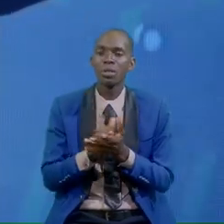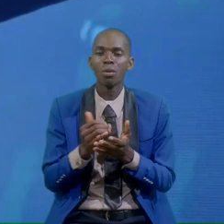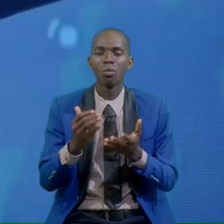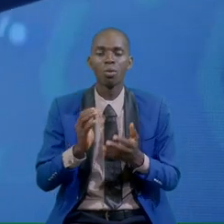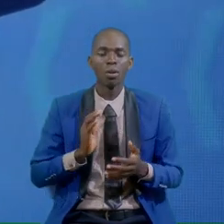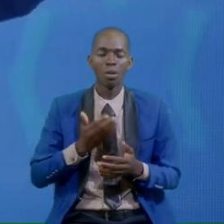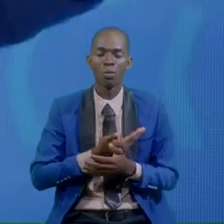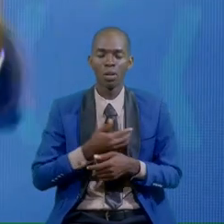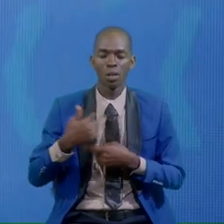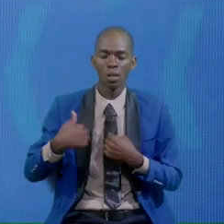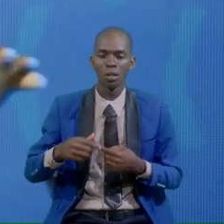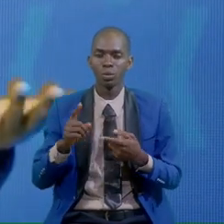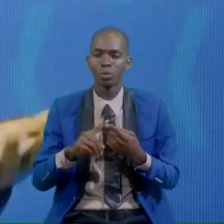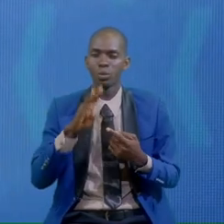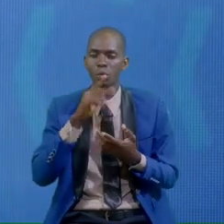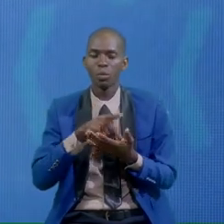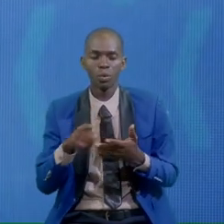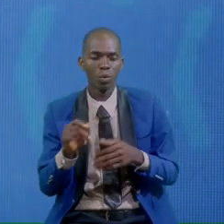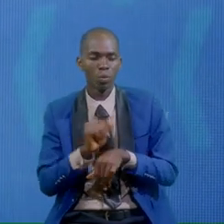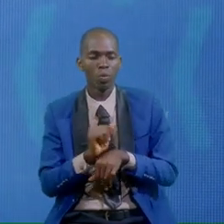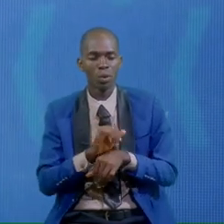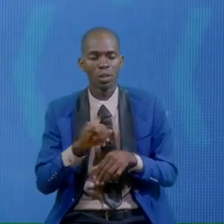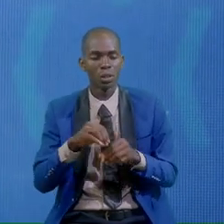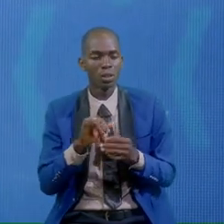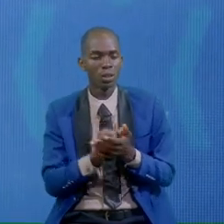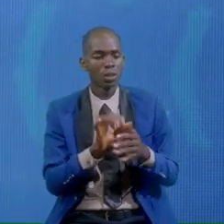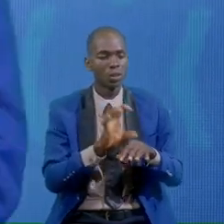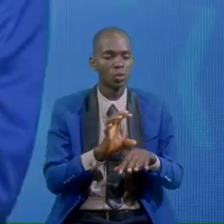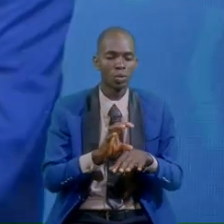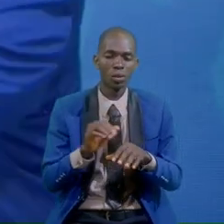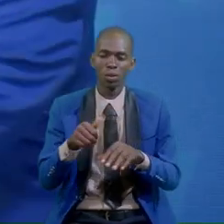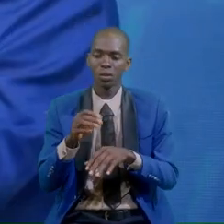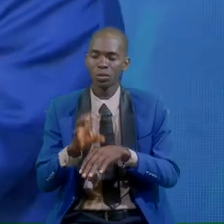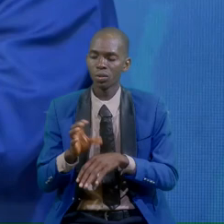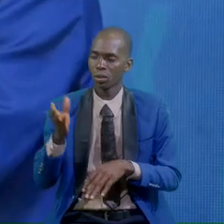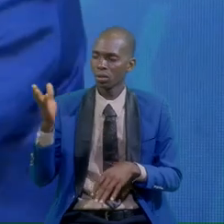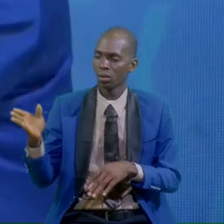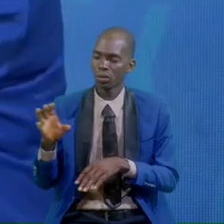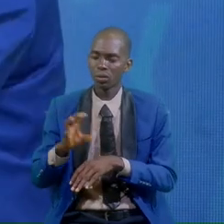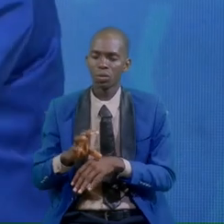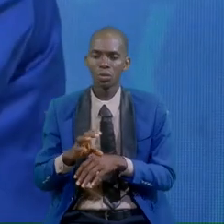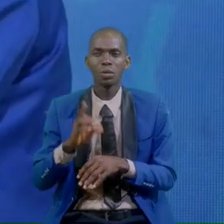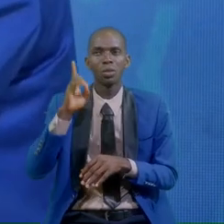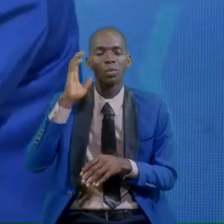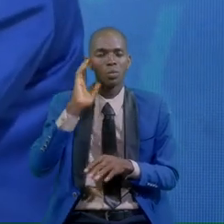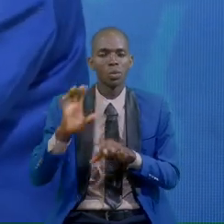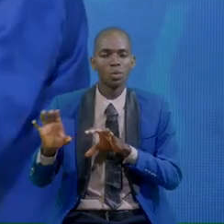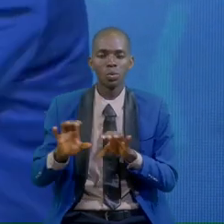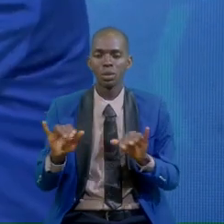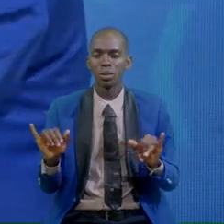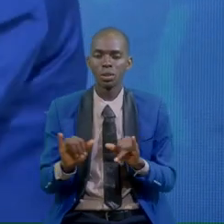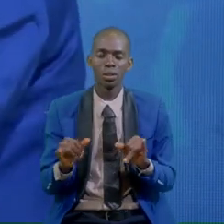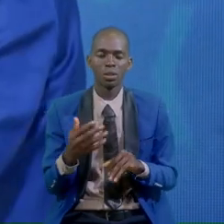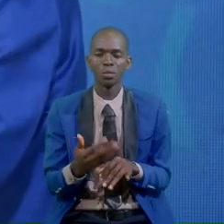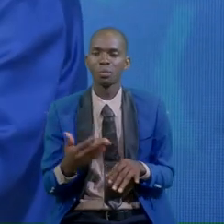church, walking in that other church, he'll do the same thing. He'll not leave that church the way they are or